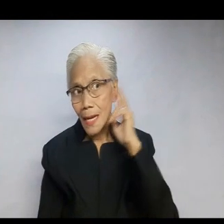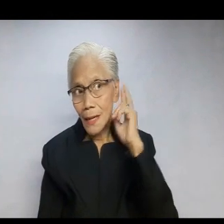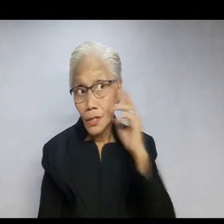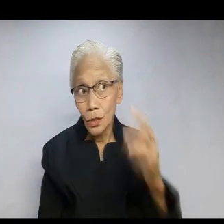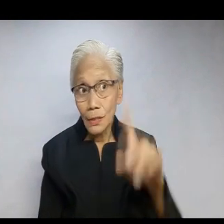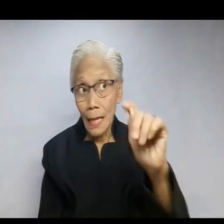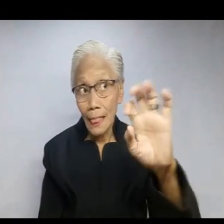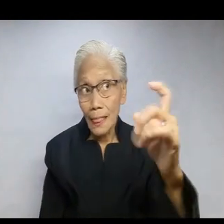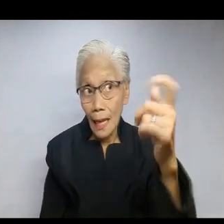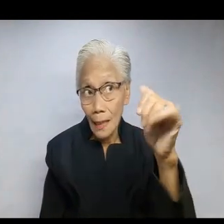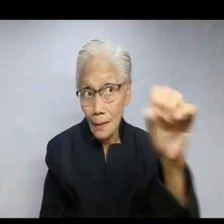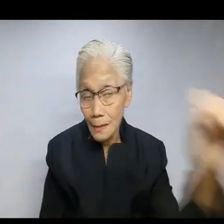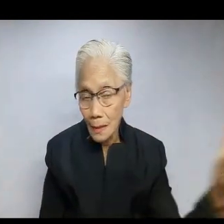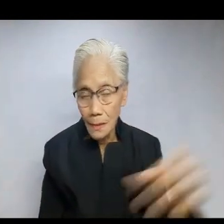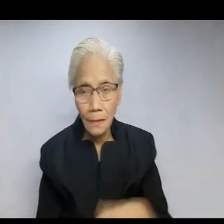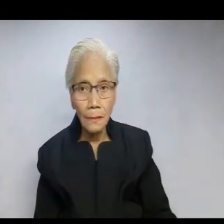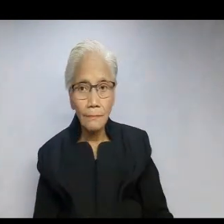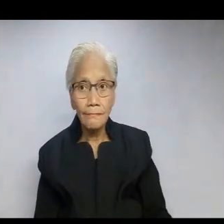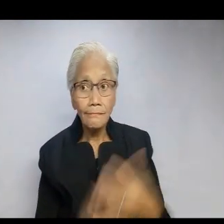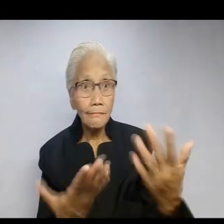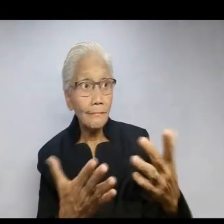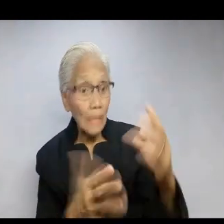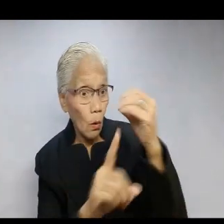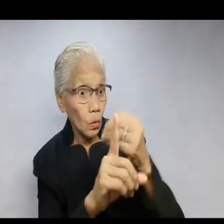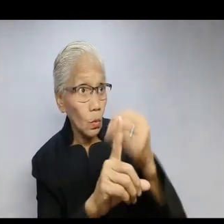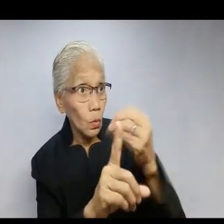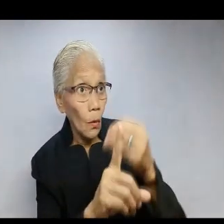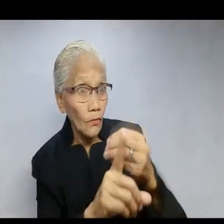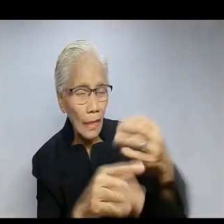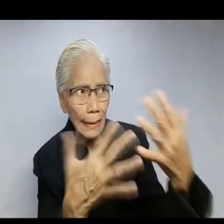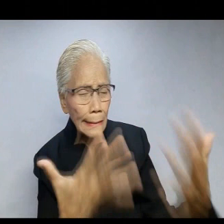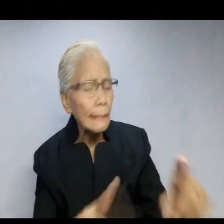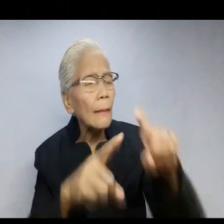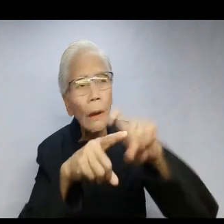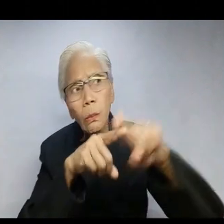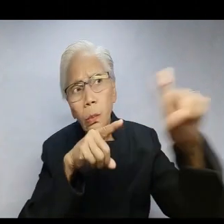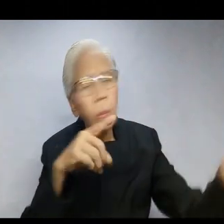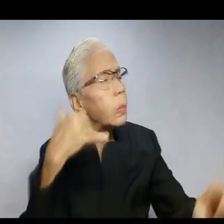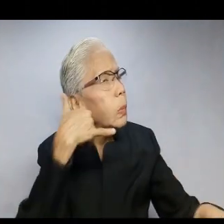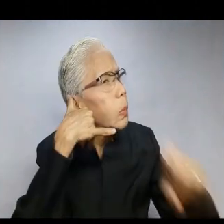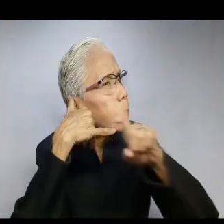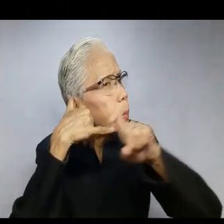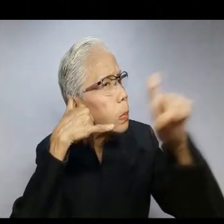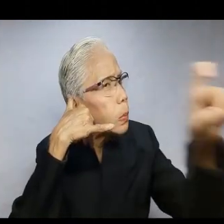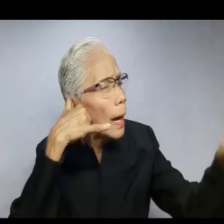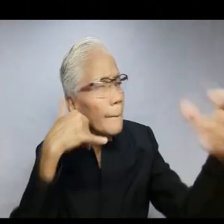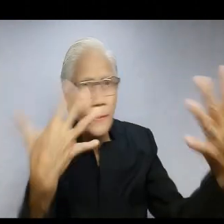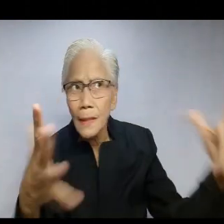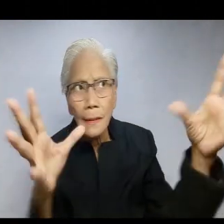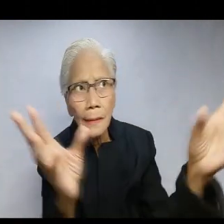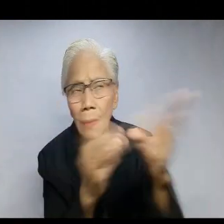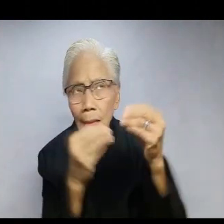KSBJ Christian Radio out of Houston, Texas, which he picks up on Sky Angel. In late October, Logan made a call to the